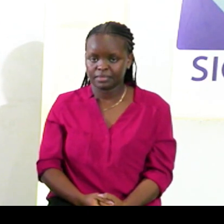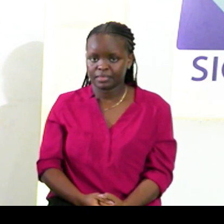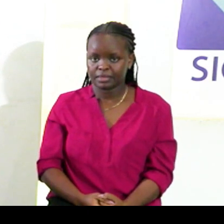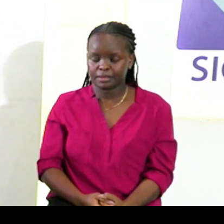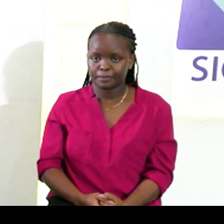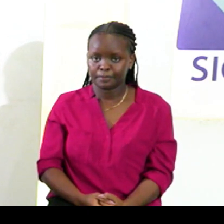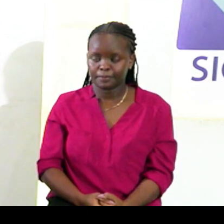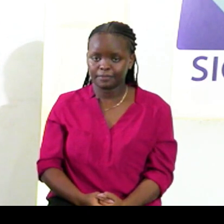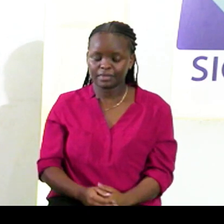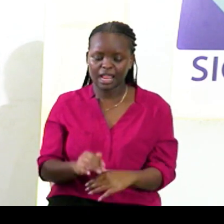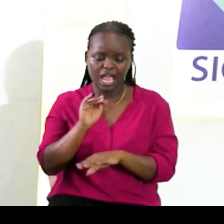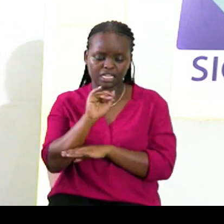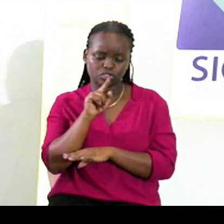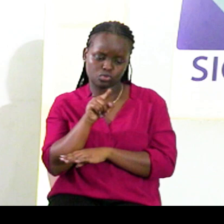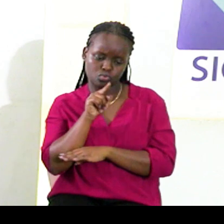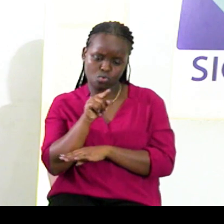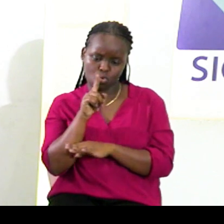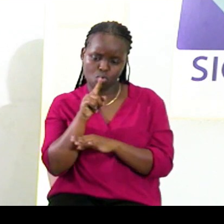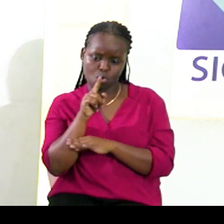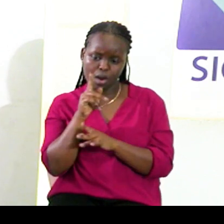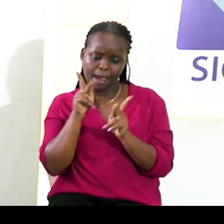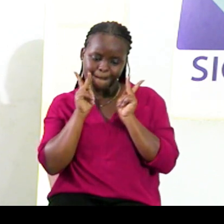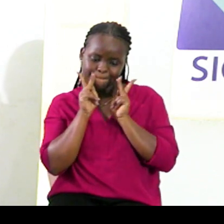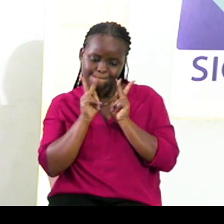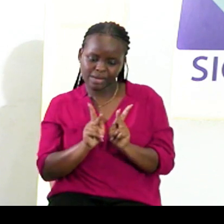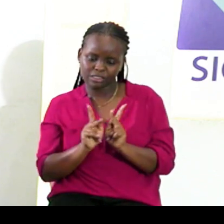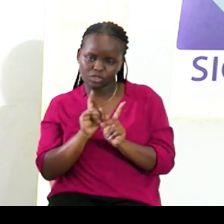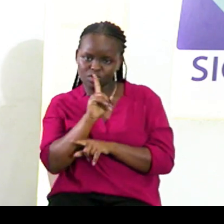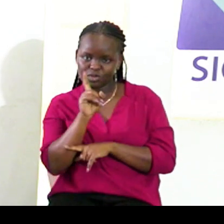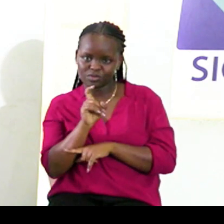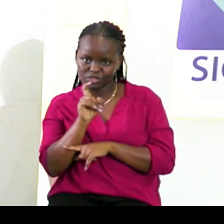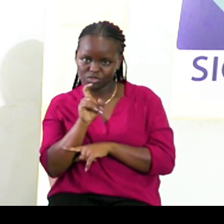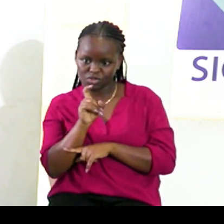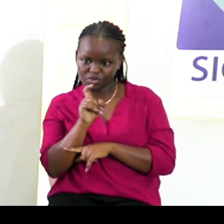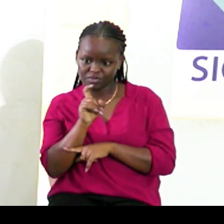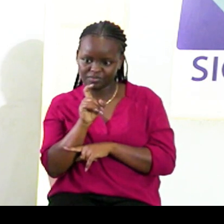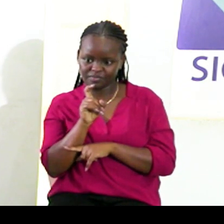ask you a personal question.